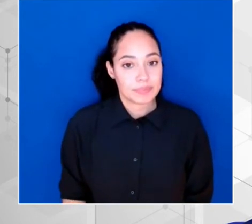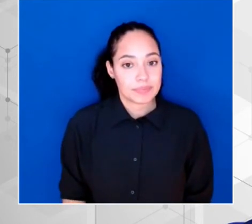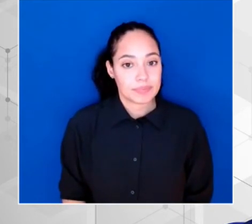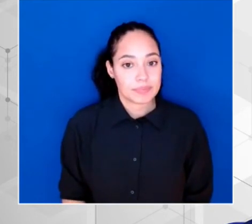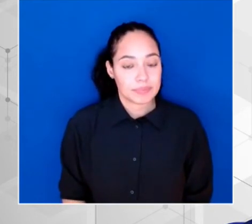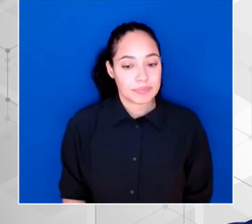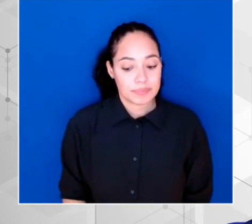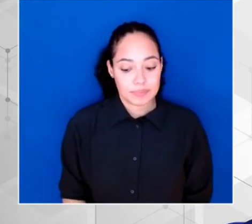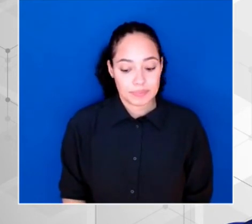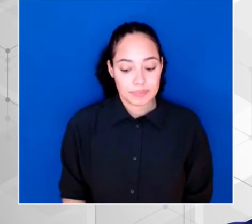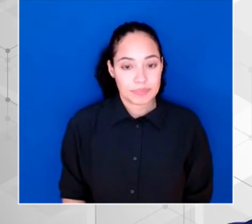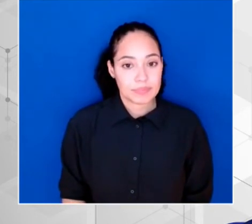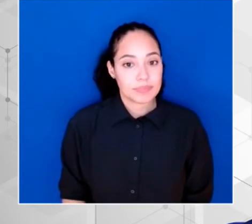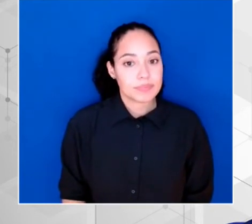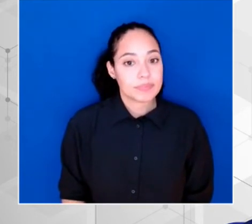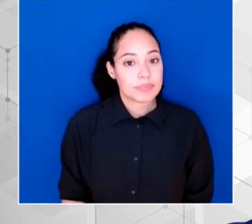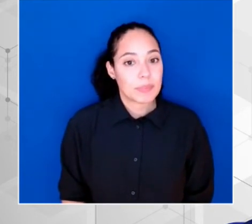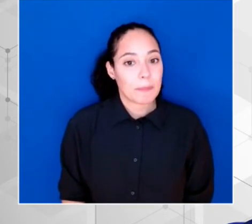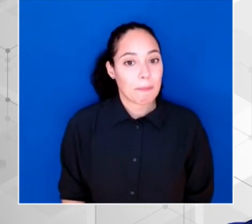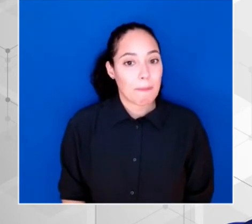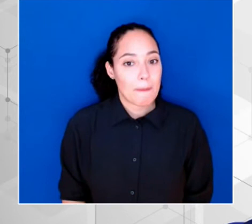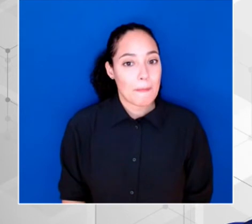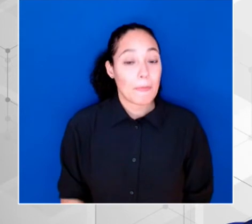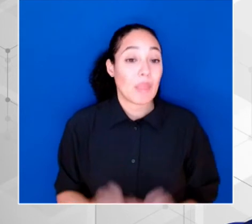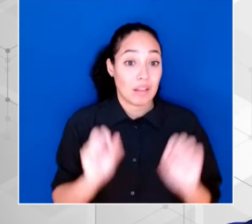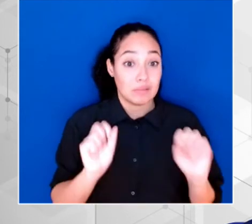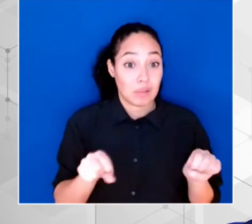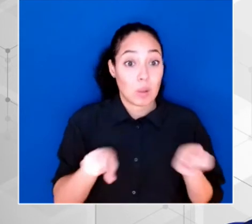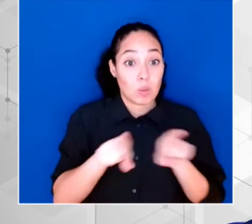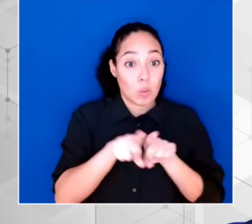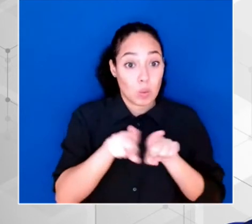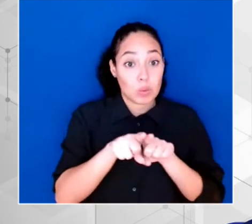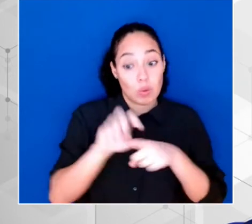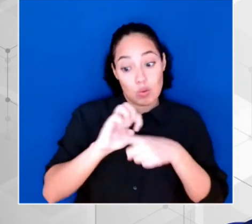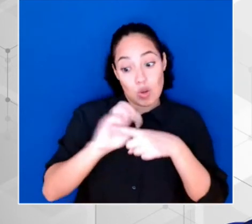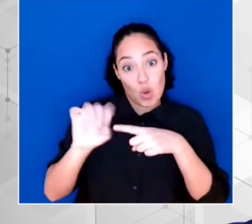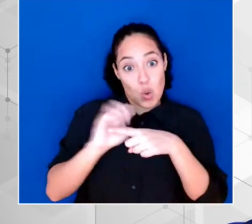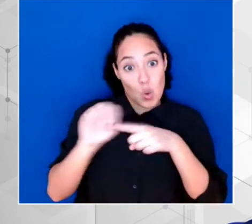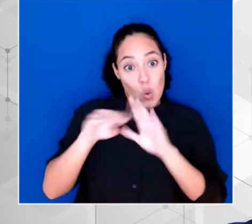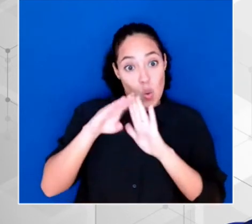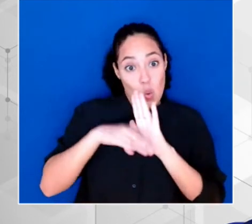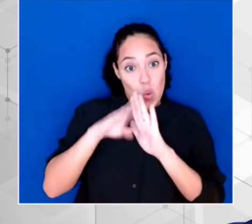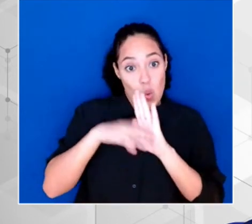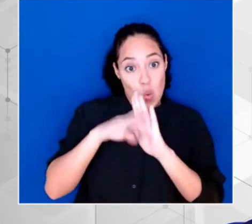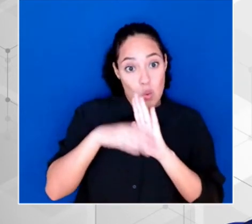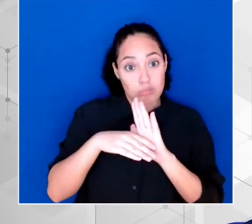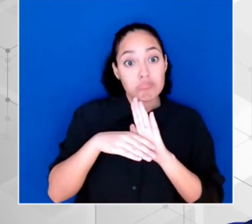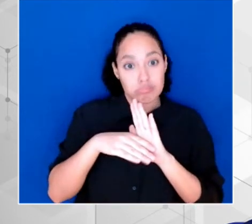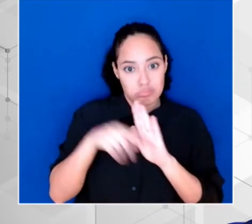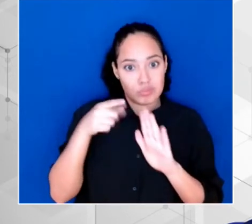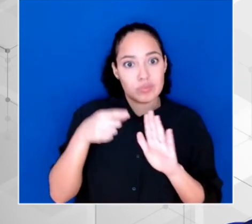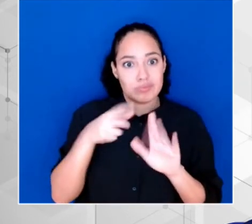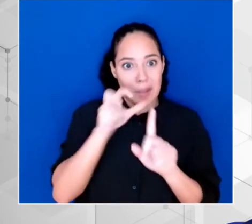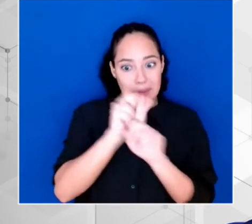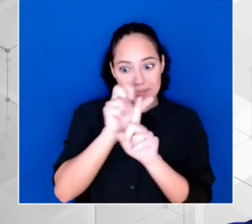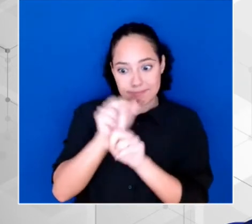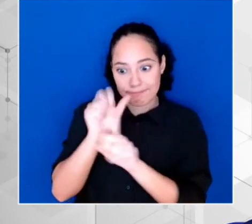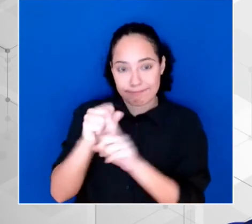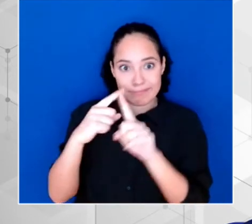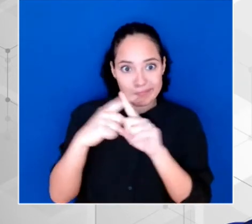in the code if you are more familiar reading HTML. Very, very